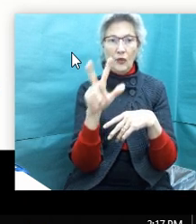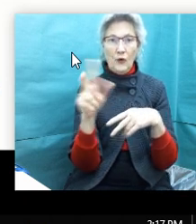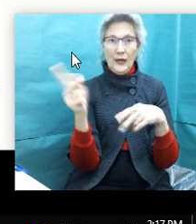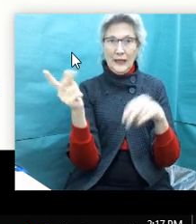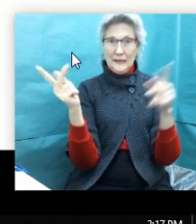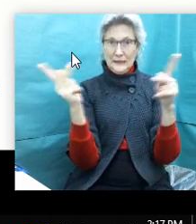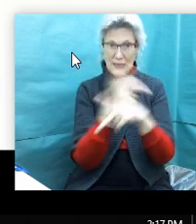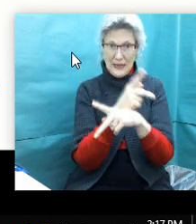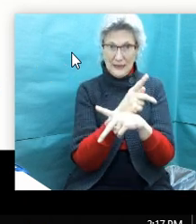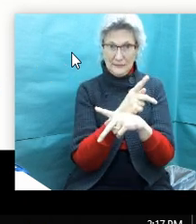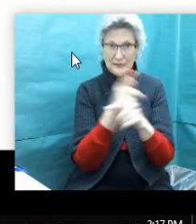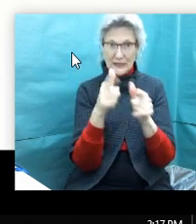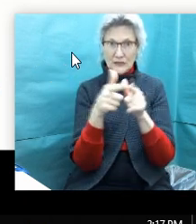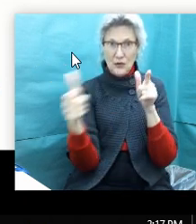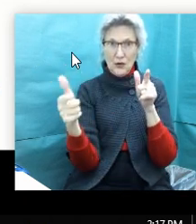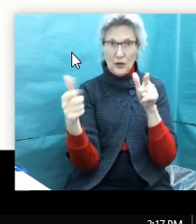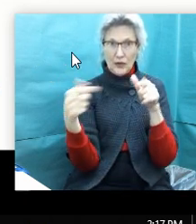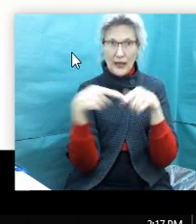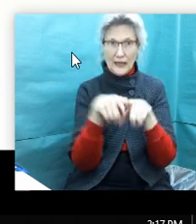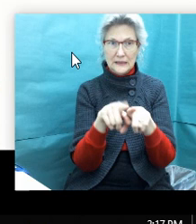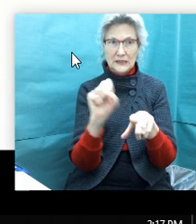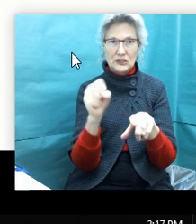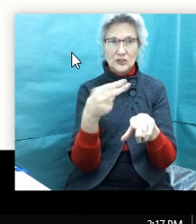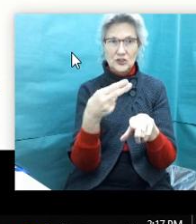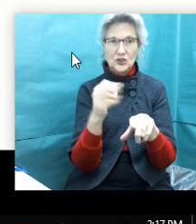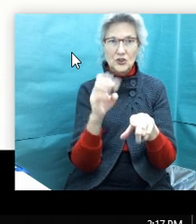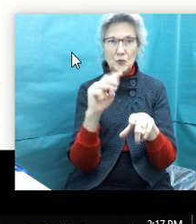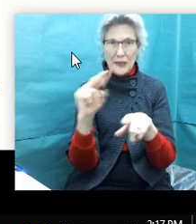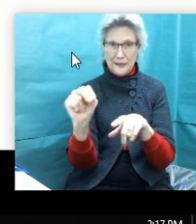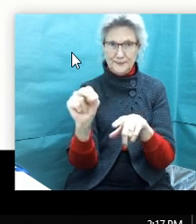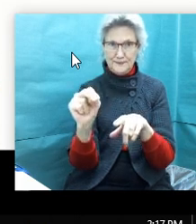is 3 times as long as Sherman.